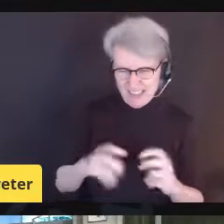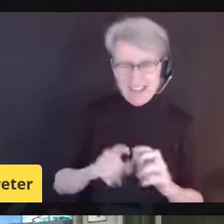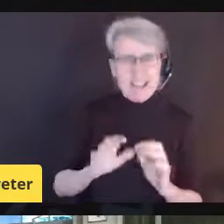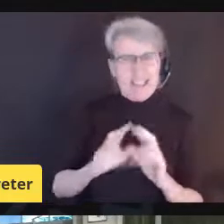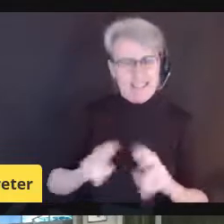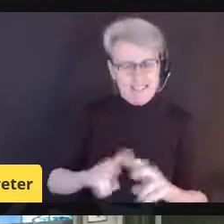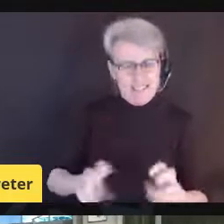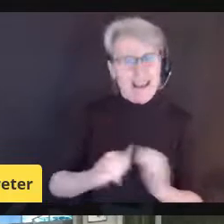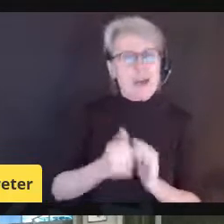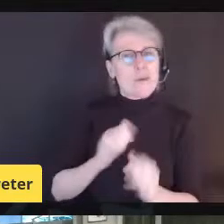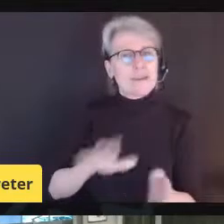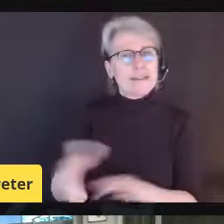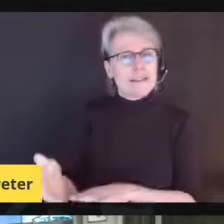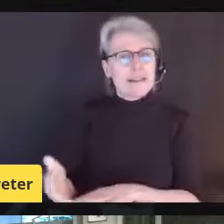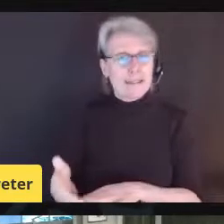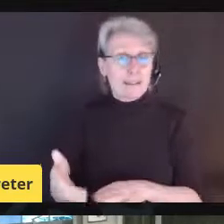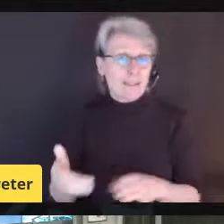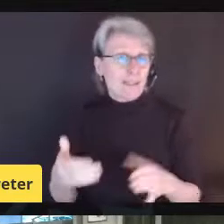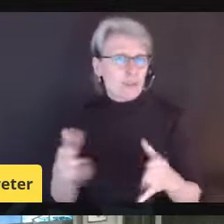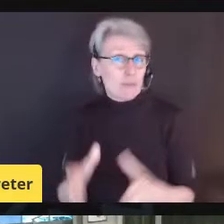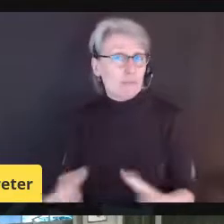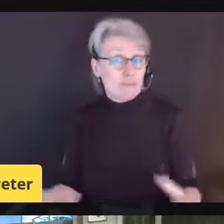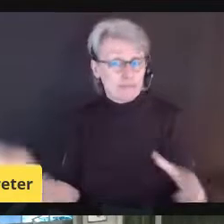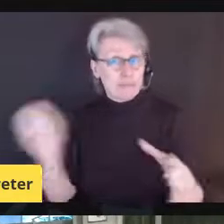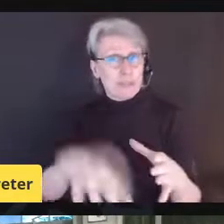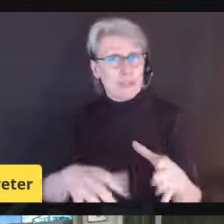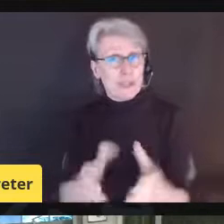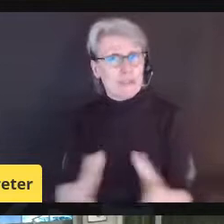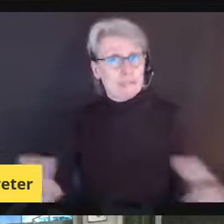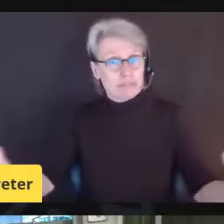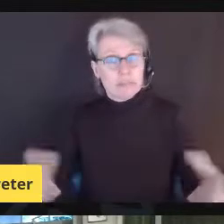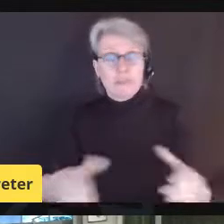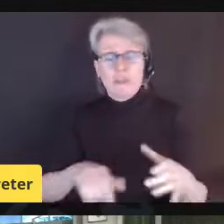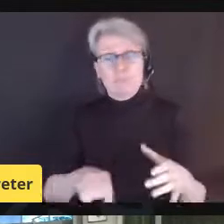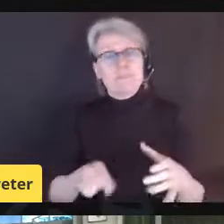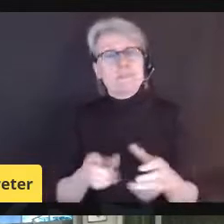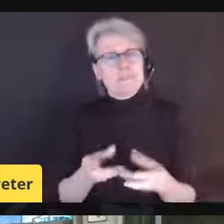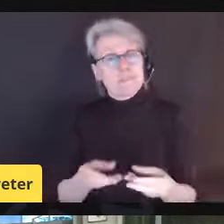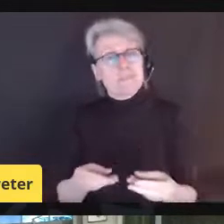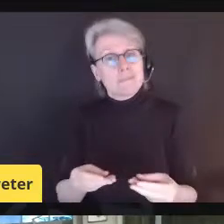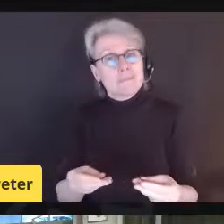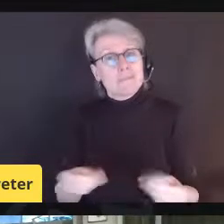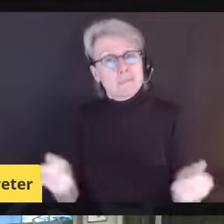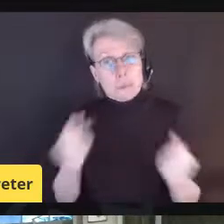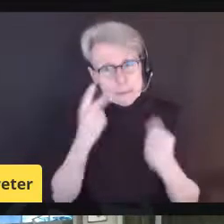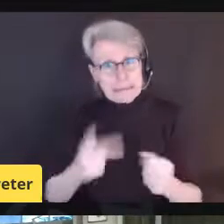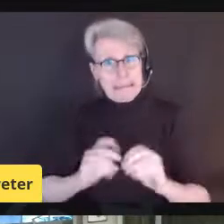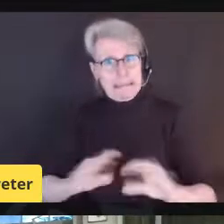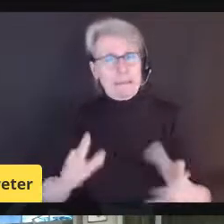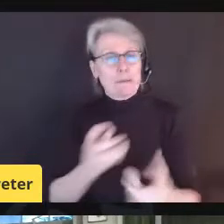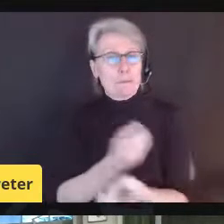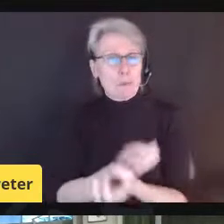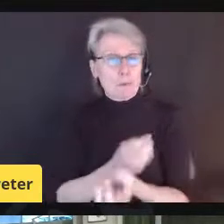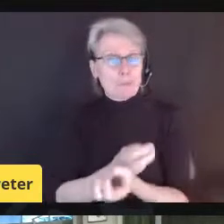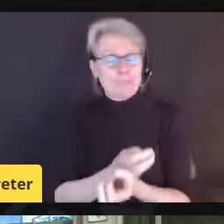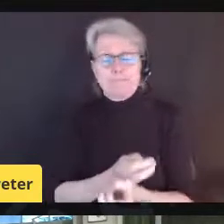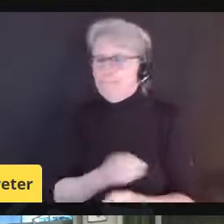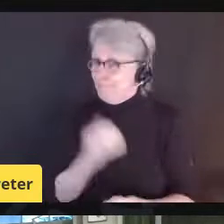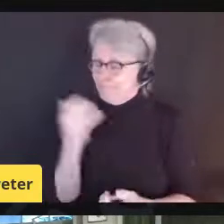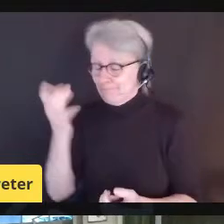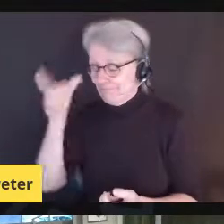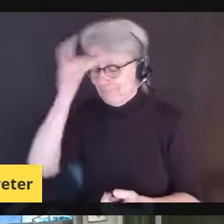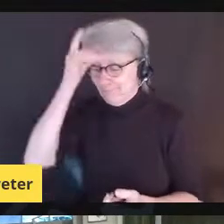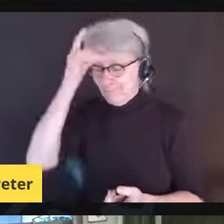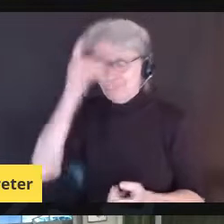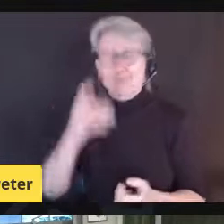Awesome. So the next question that I have for everyone or anyone that wants to answer, has there ever been a time where you wish that you had a